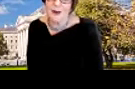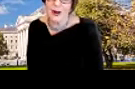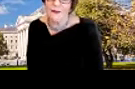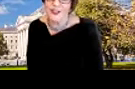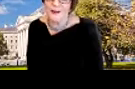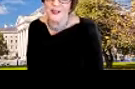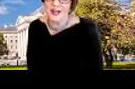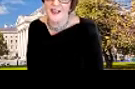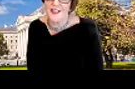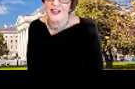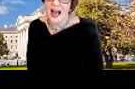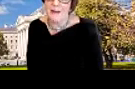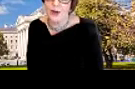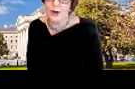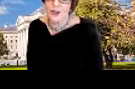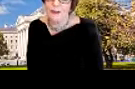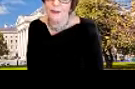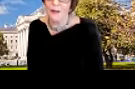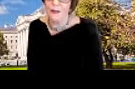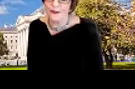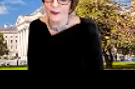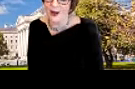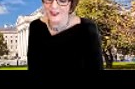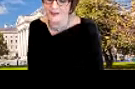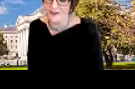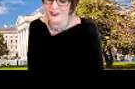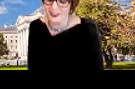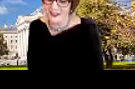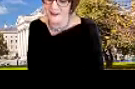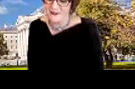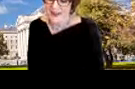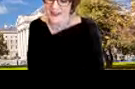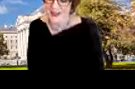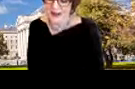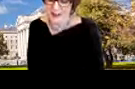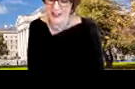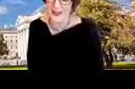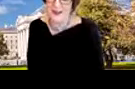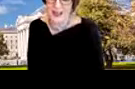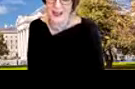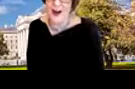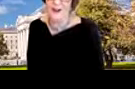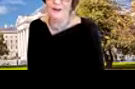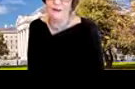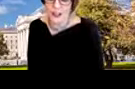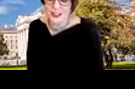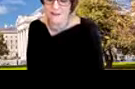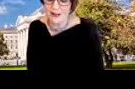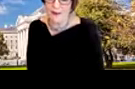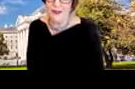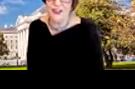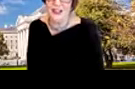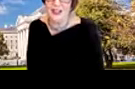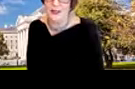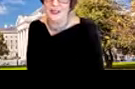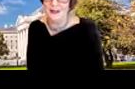my boyfriend and my dad. I'm going to the pub for a pint of Smithwick's. So I think, you know, they are the voice of people